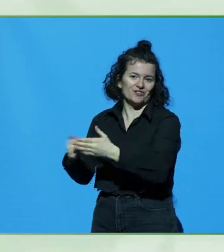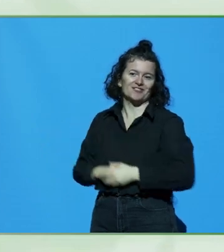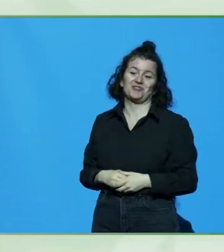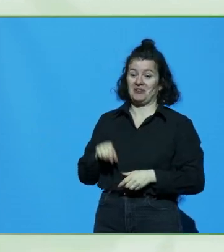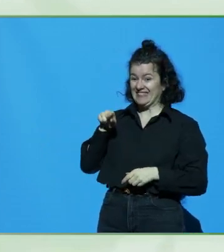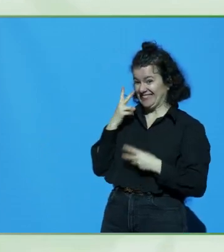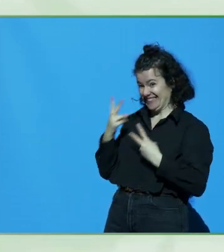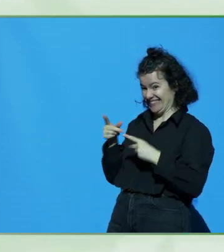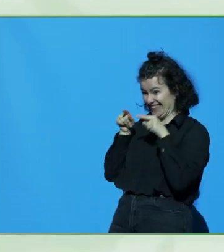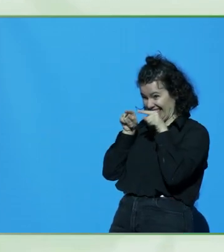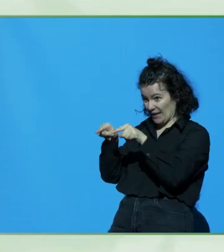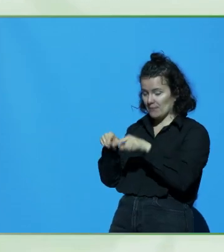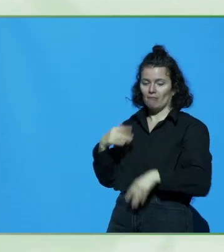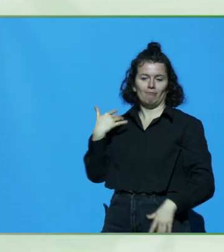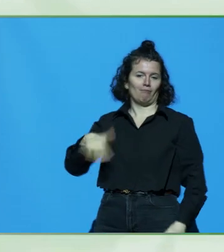Absolutely.